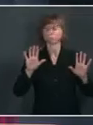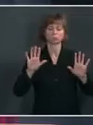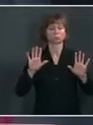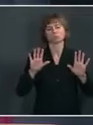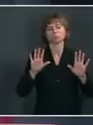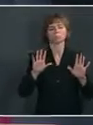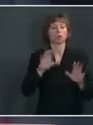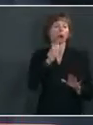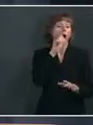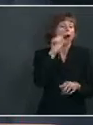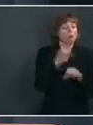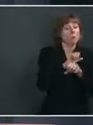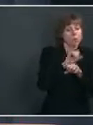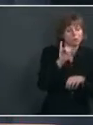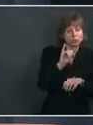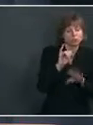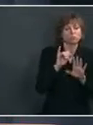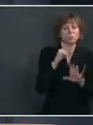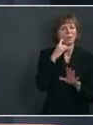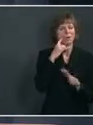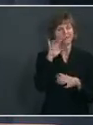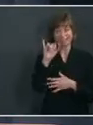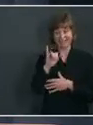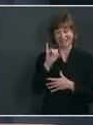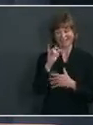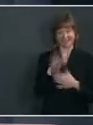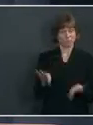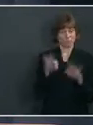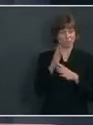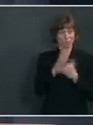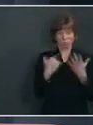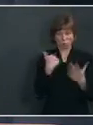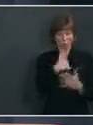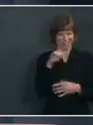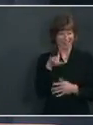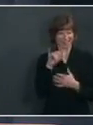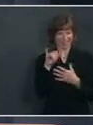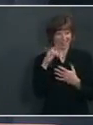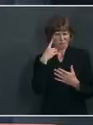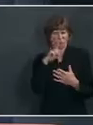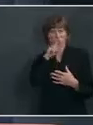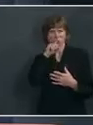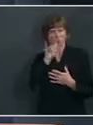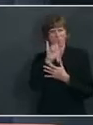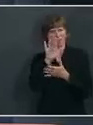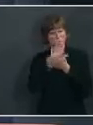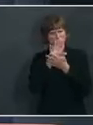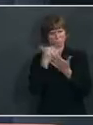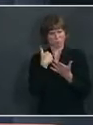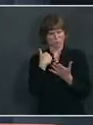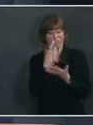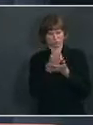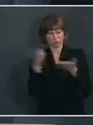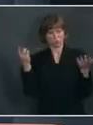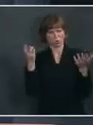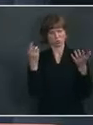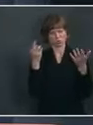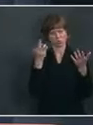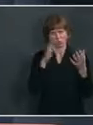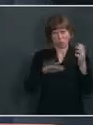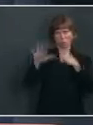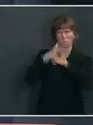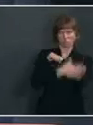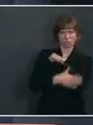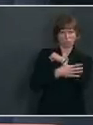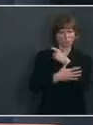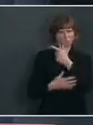or unemployment insurance, because that's a key component. And we need that to ensure that schools will have the resources across the country to